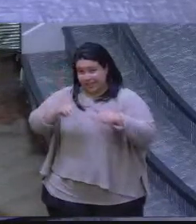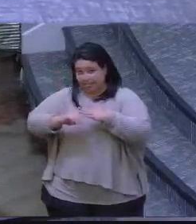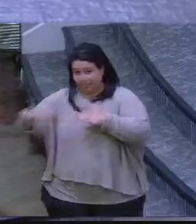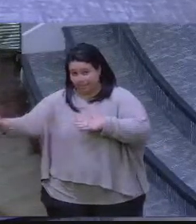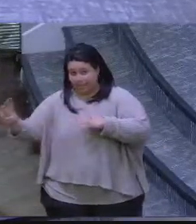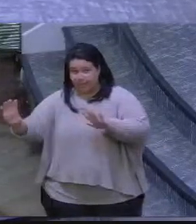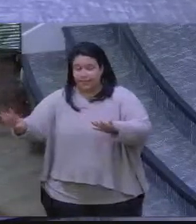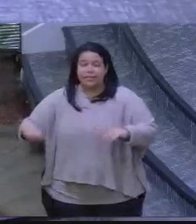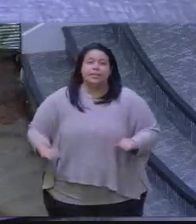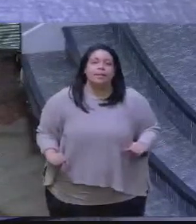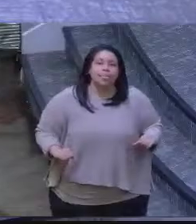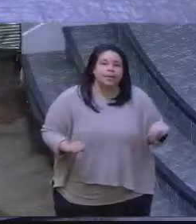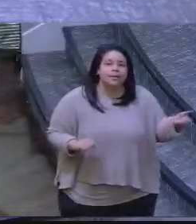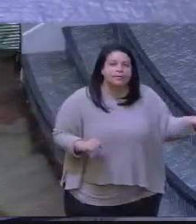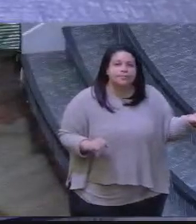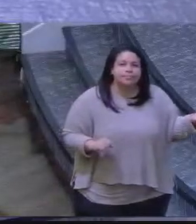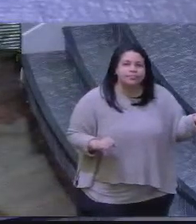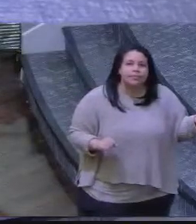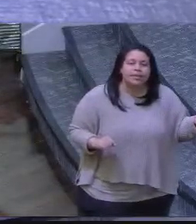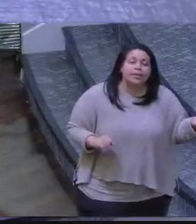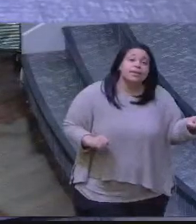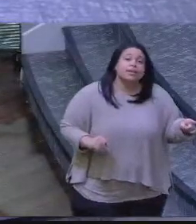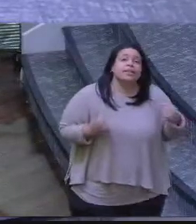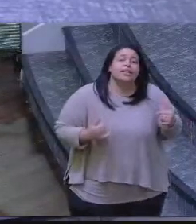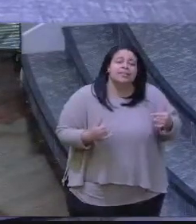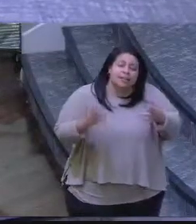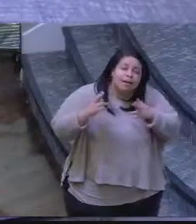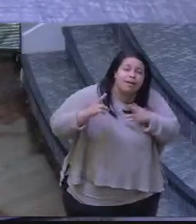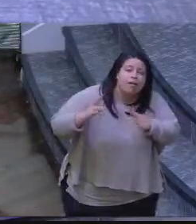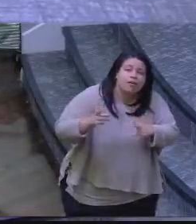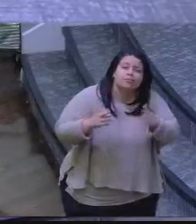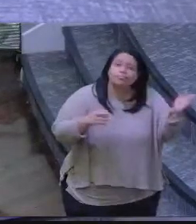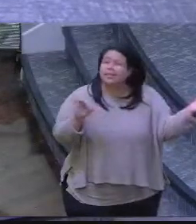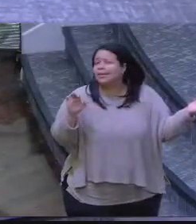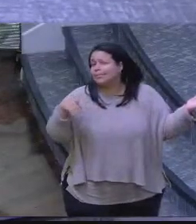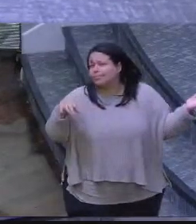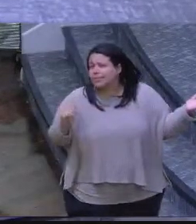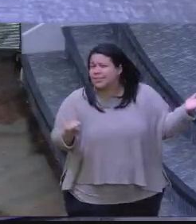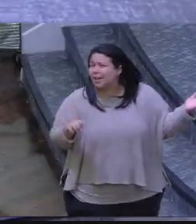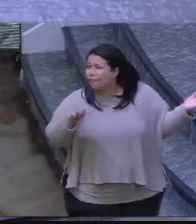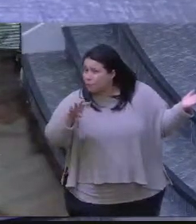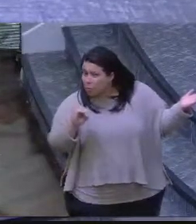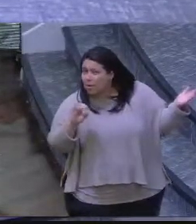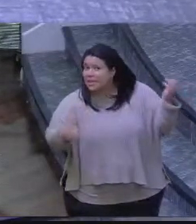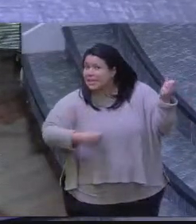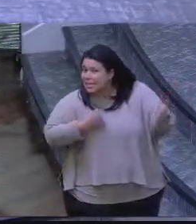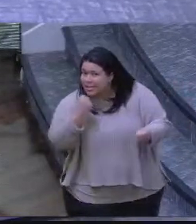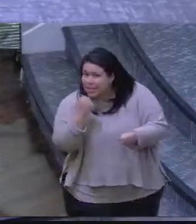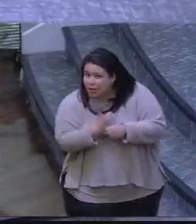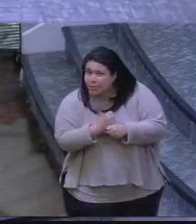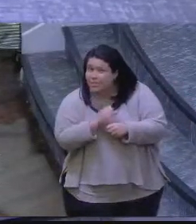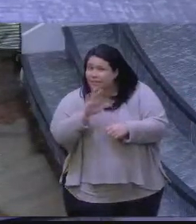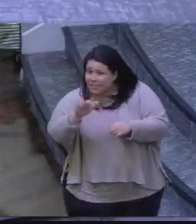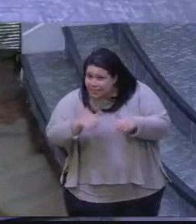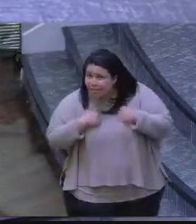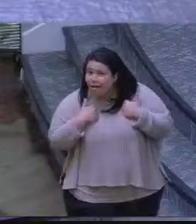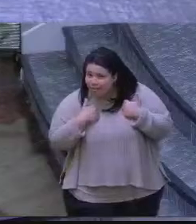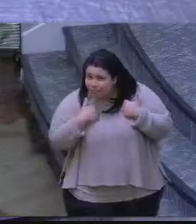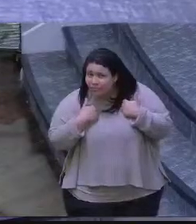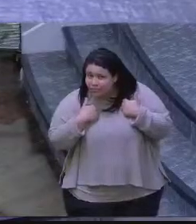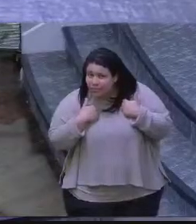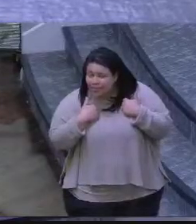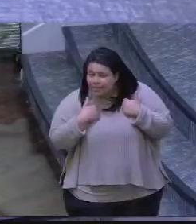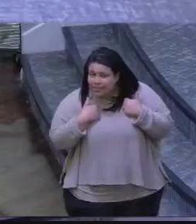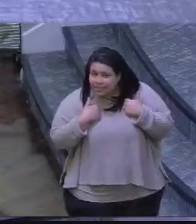pleased tonight to recognize Mr. Epps, who dedicated 40 years of his life to Plant